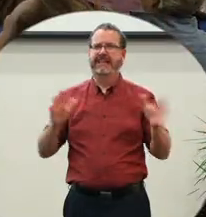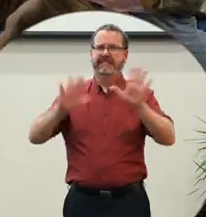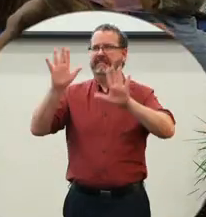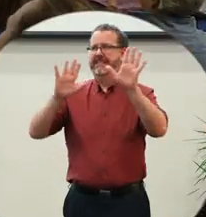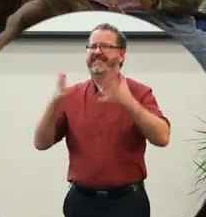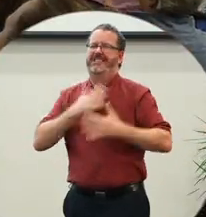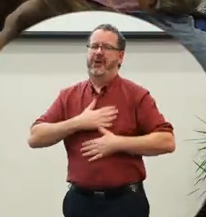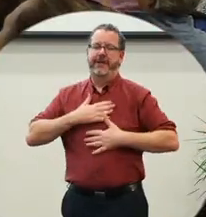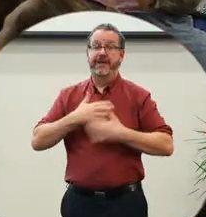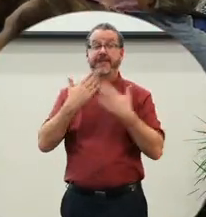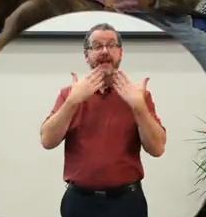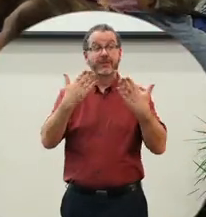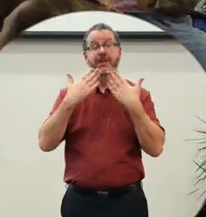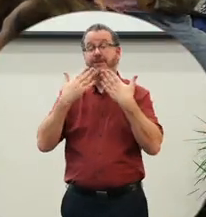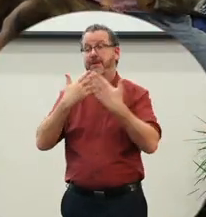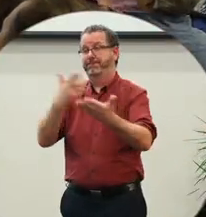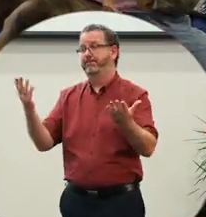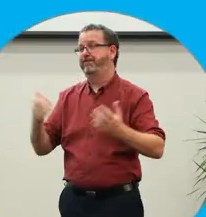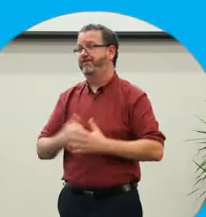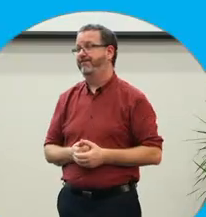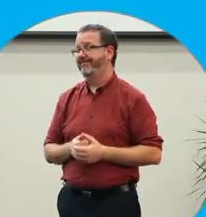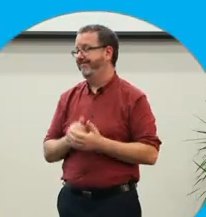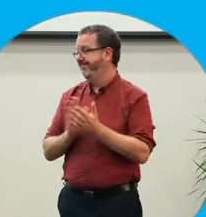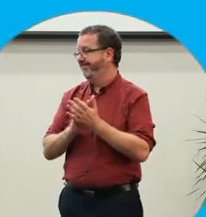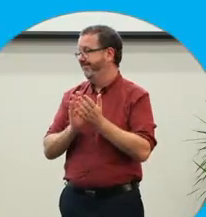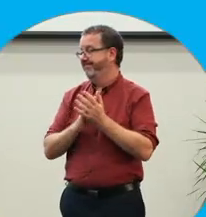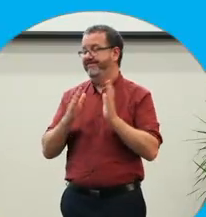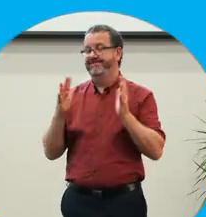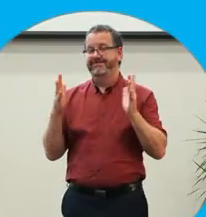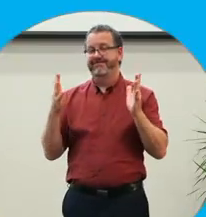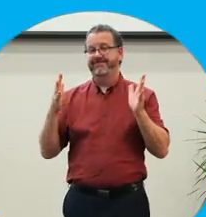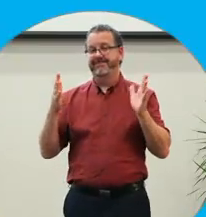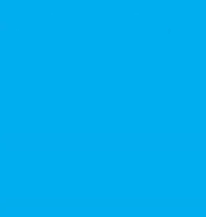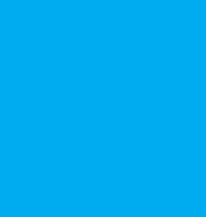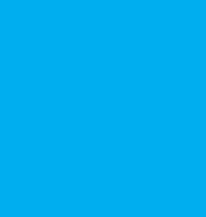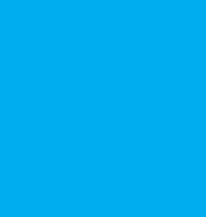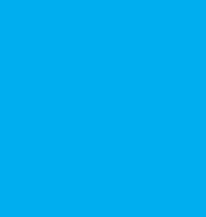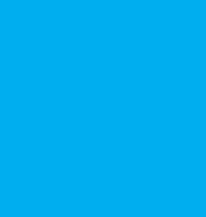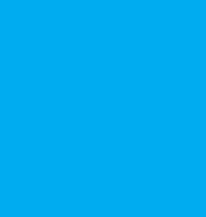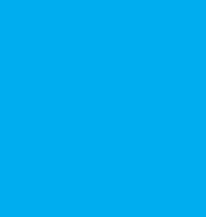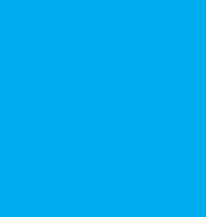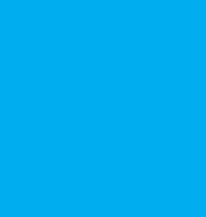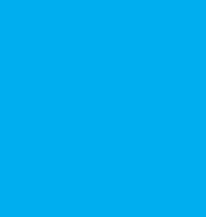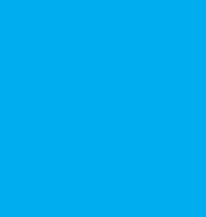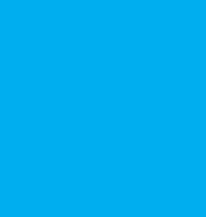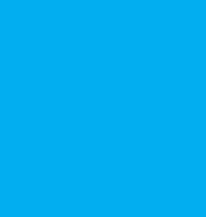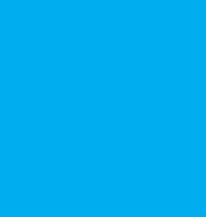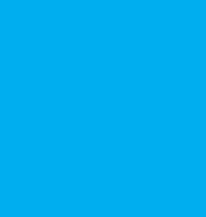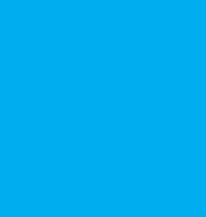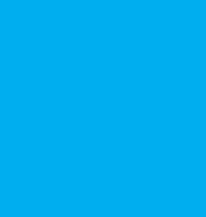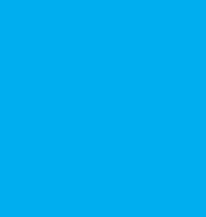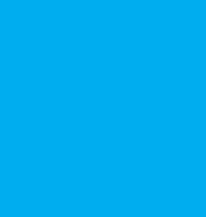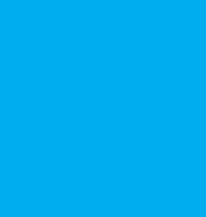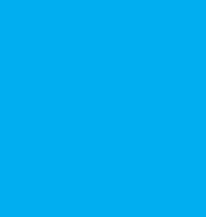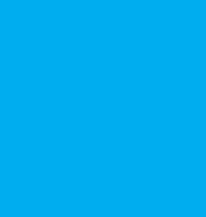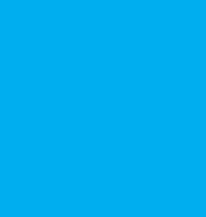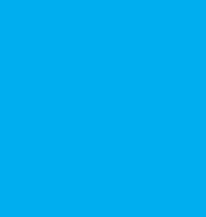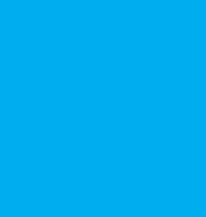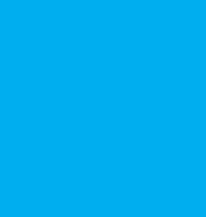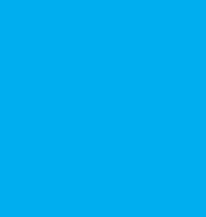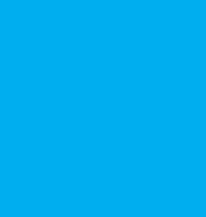all very much. Thank you very much. Thank you, Richard. That was great. Thank you very much. Thank you.